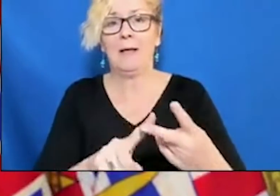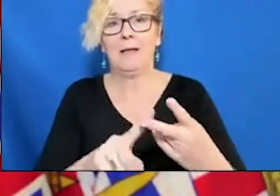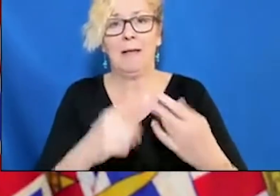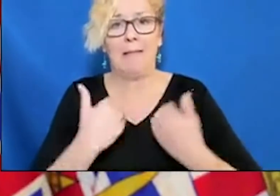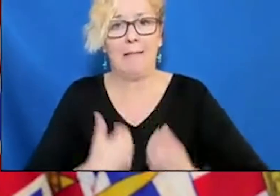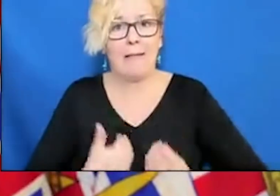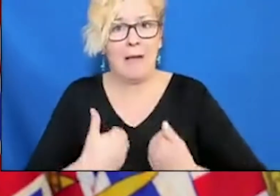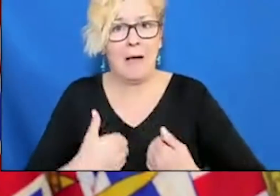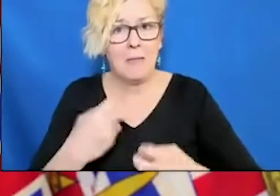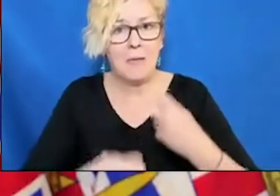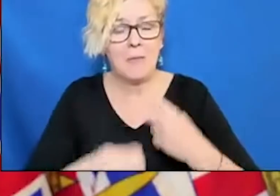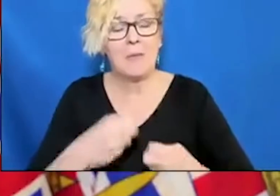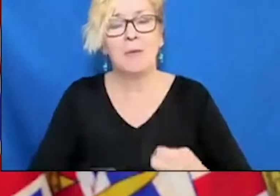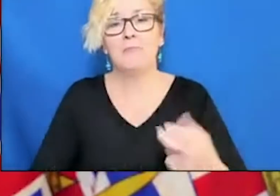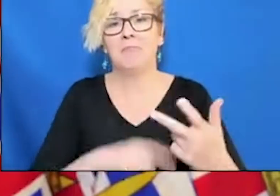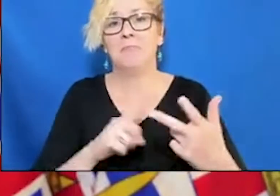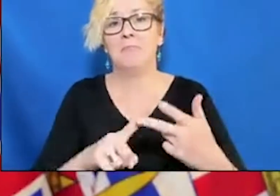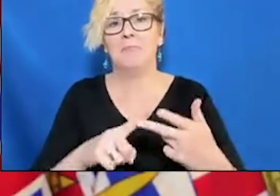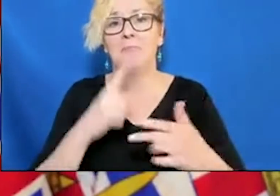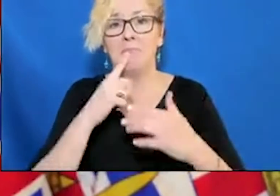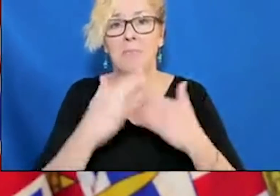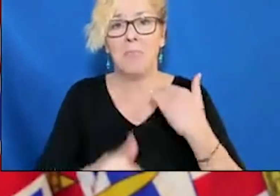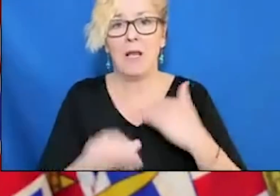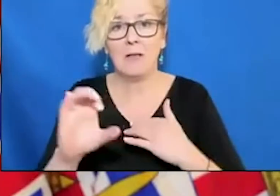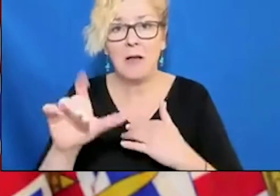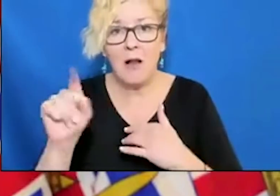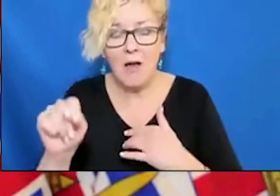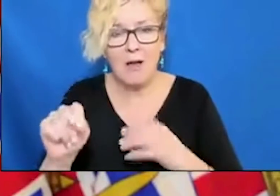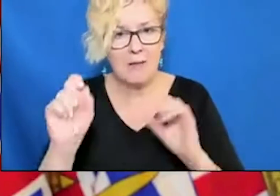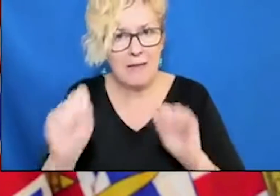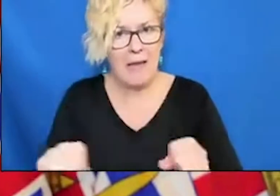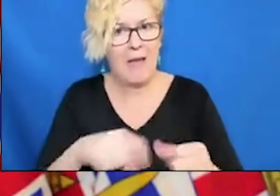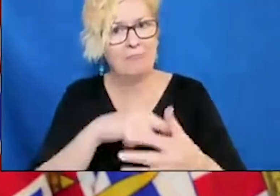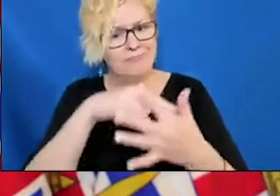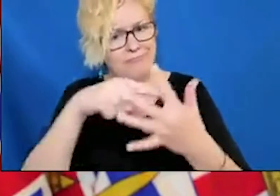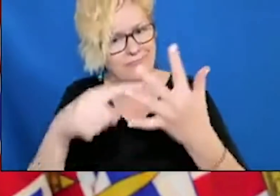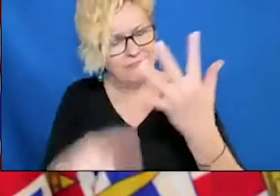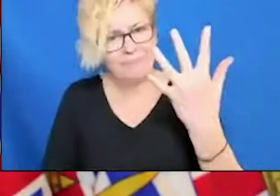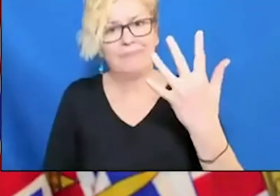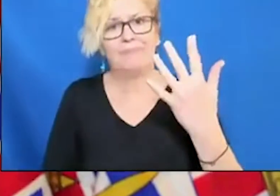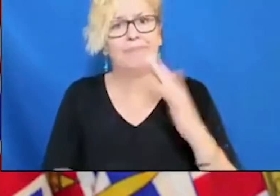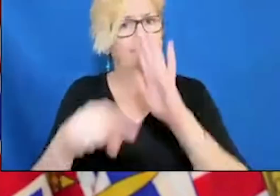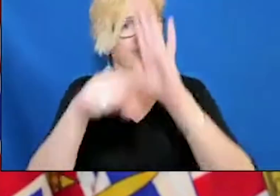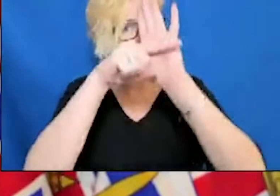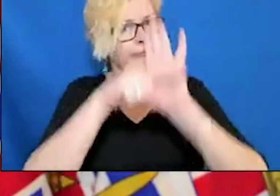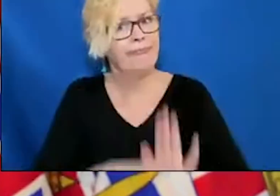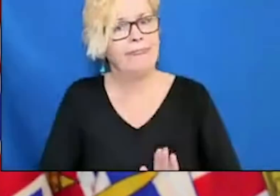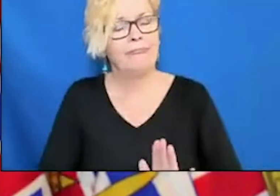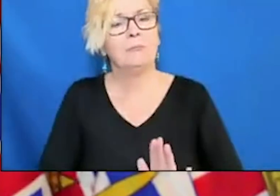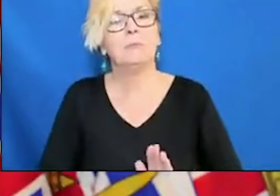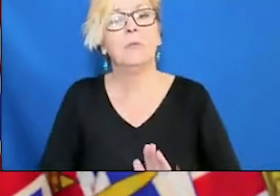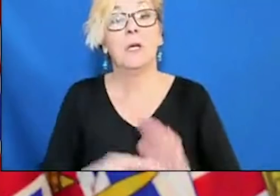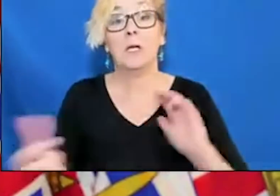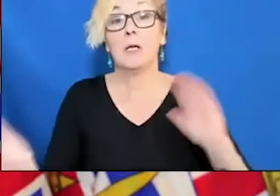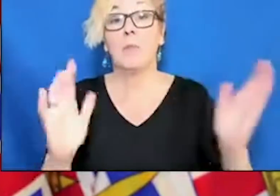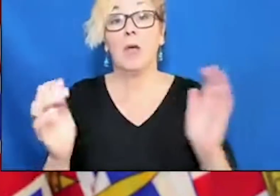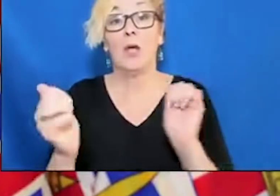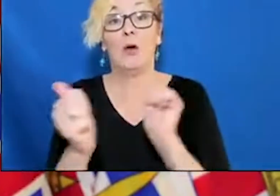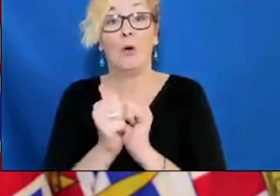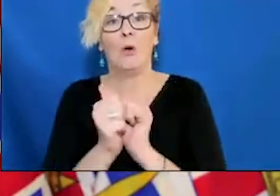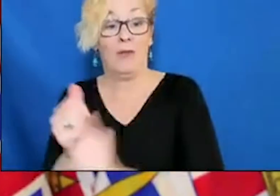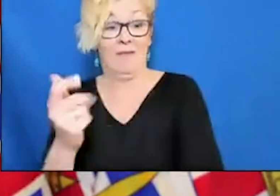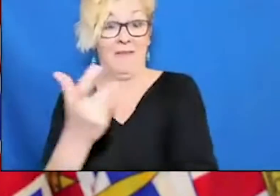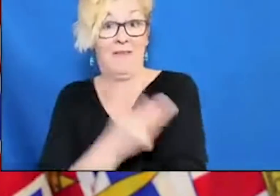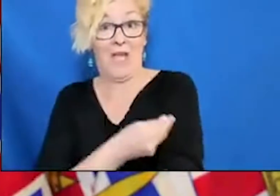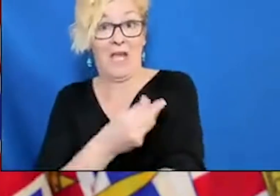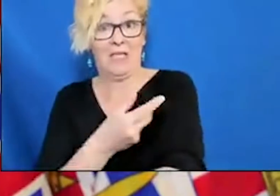remains very high and a very real risk. And the benefits that we have with all three of the vaccines that are available here in